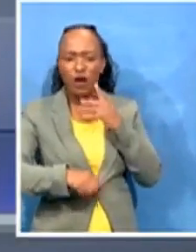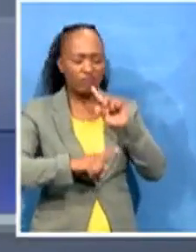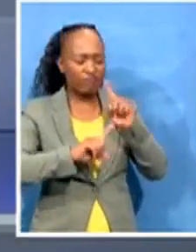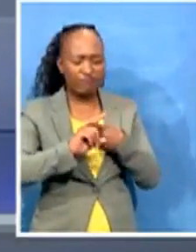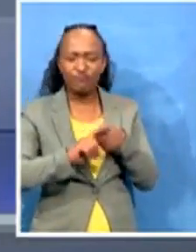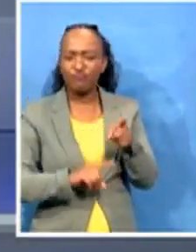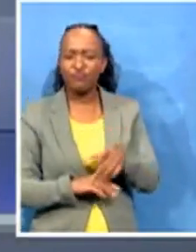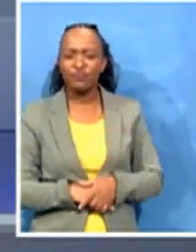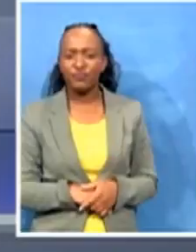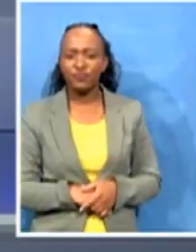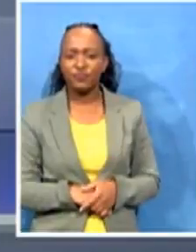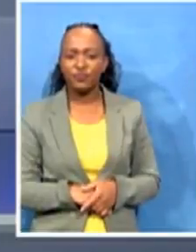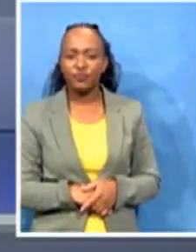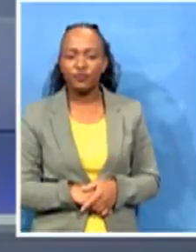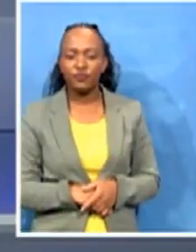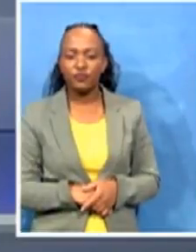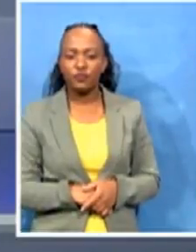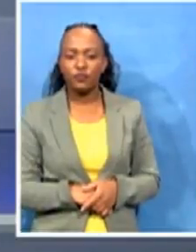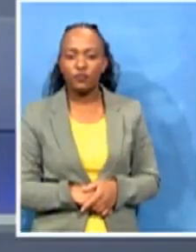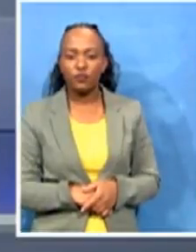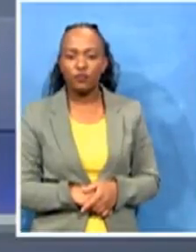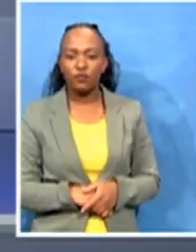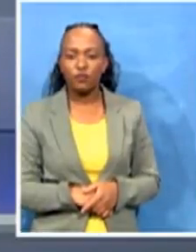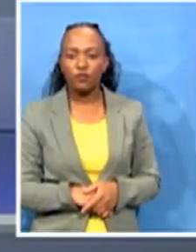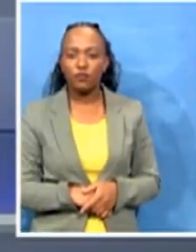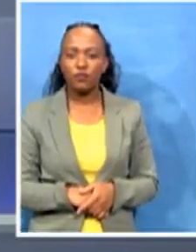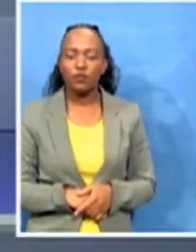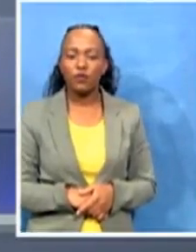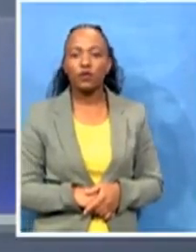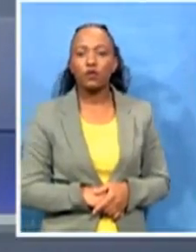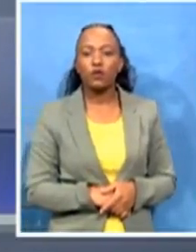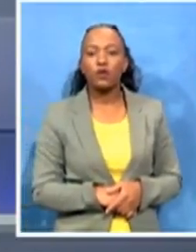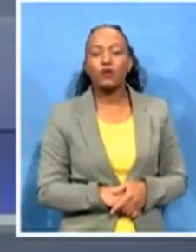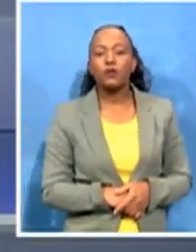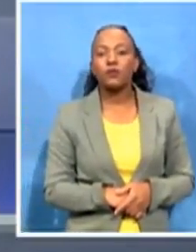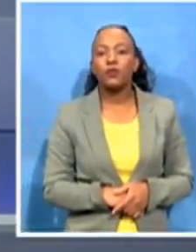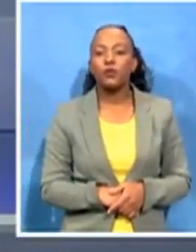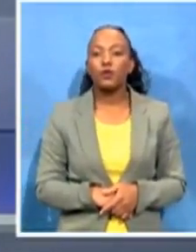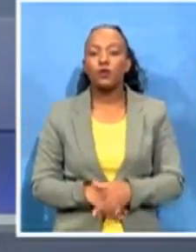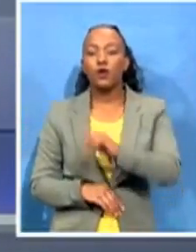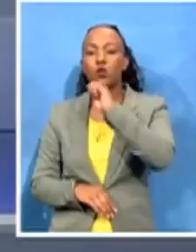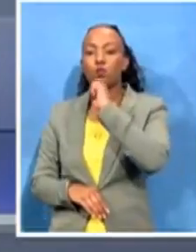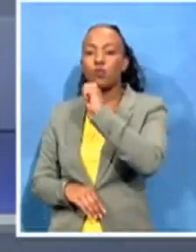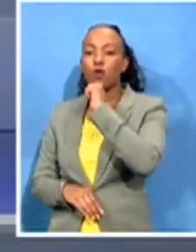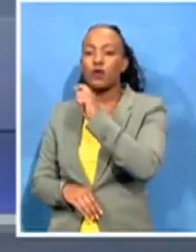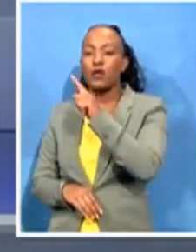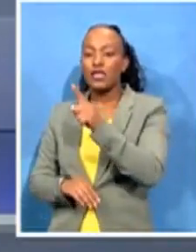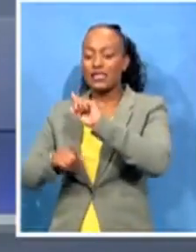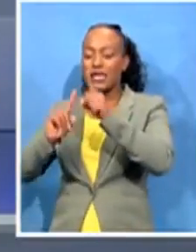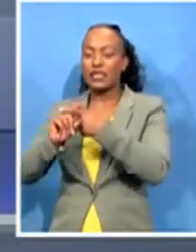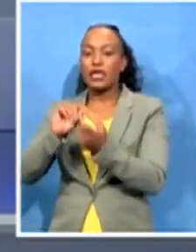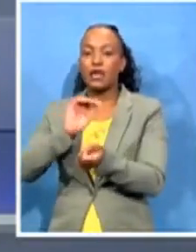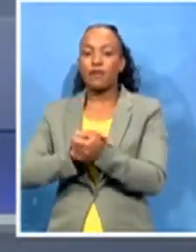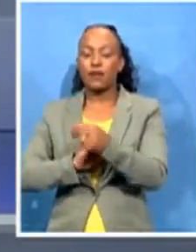Good morning. Yes, tragic details of this crash that happened on the R66 between Ulundi and Melmoth earlier this